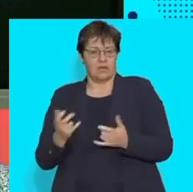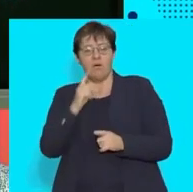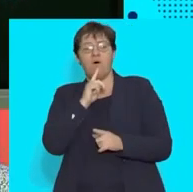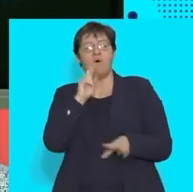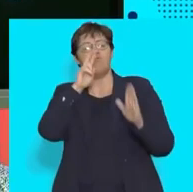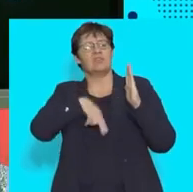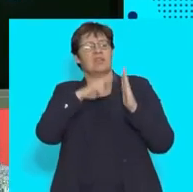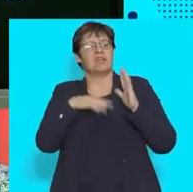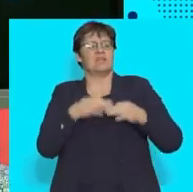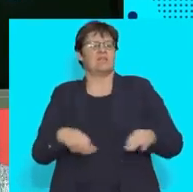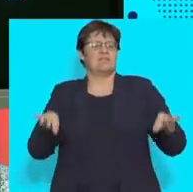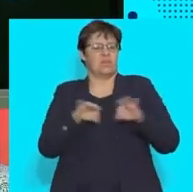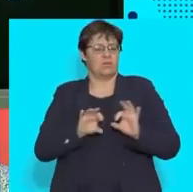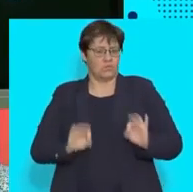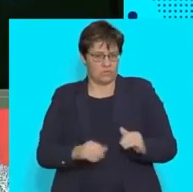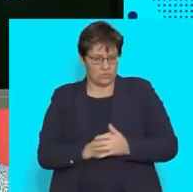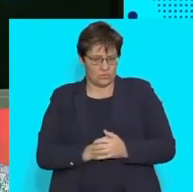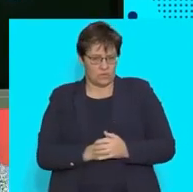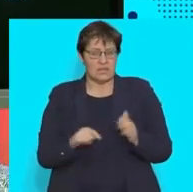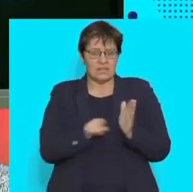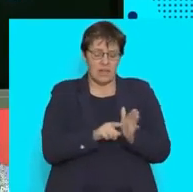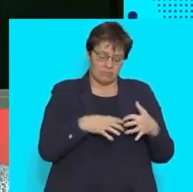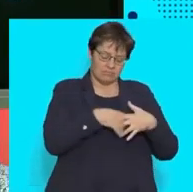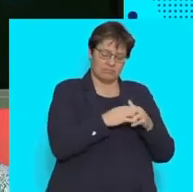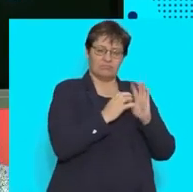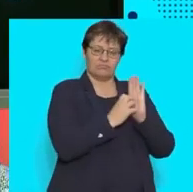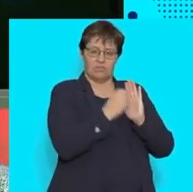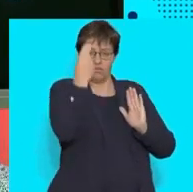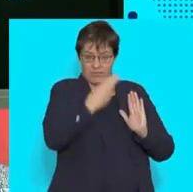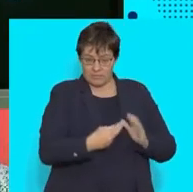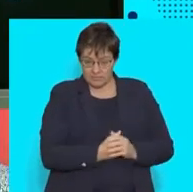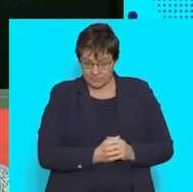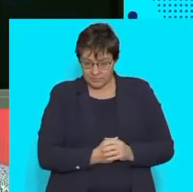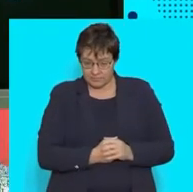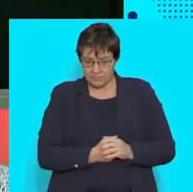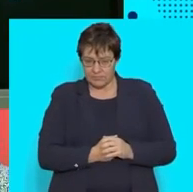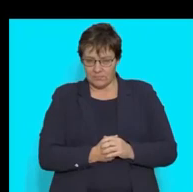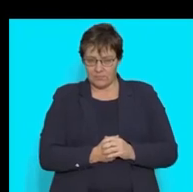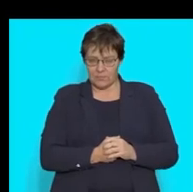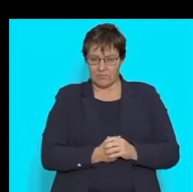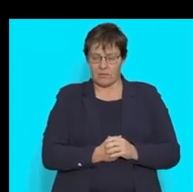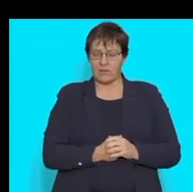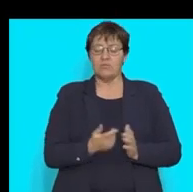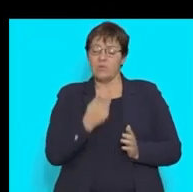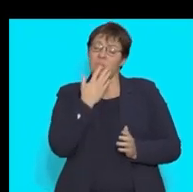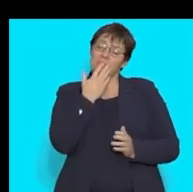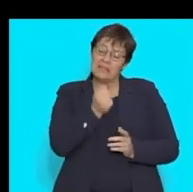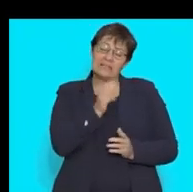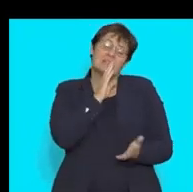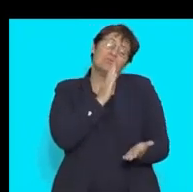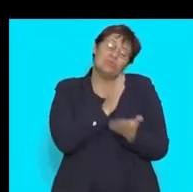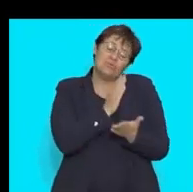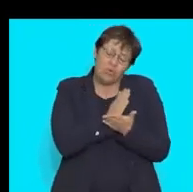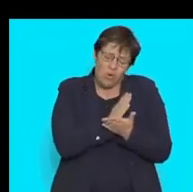or reading of values. We can also do some sketch graphs, which we'll come to in a few minutes. So that's the first thing. So please